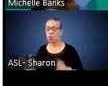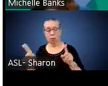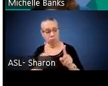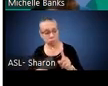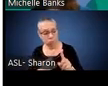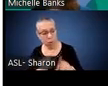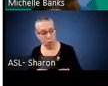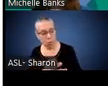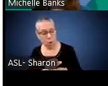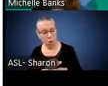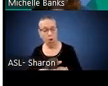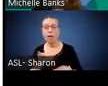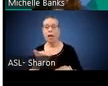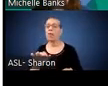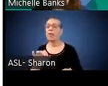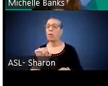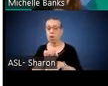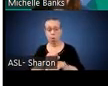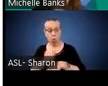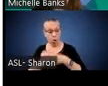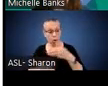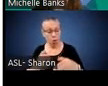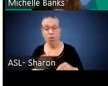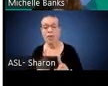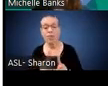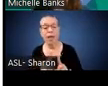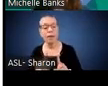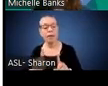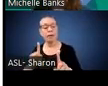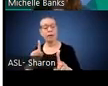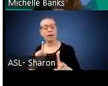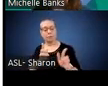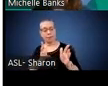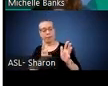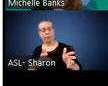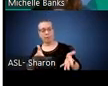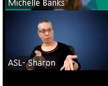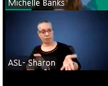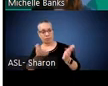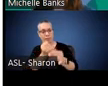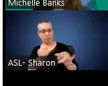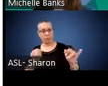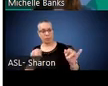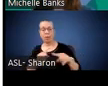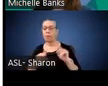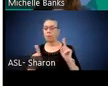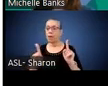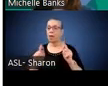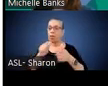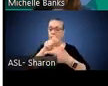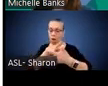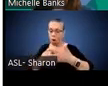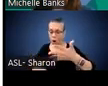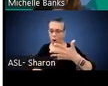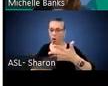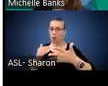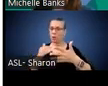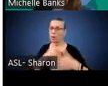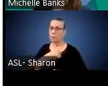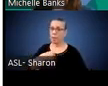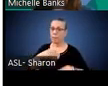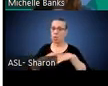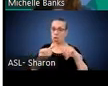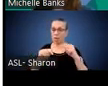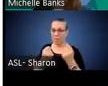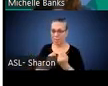work evolves, stepping back. But all of these folks on this team are aware of who this NextGener is and what their career path